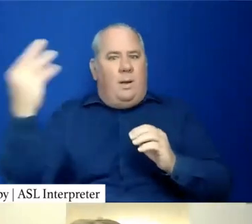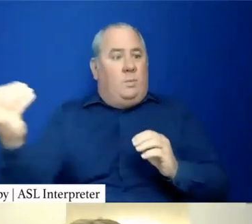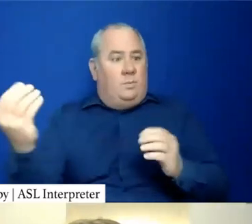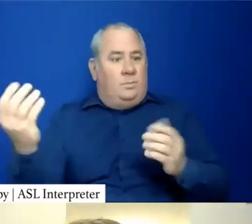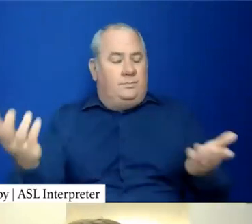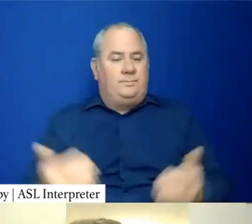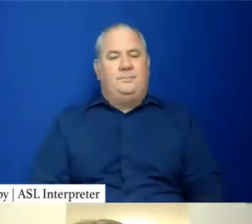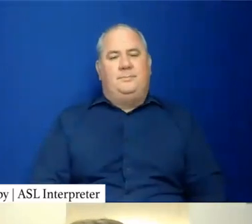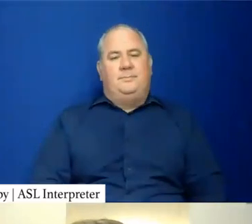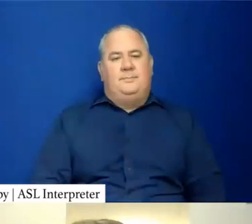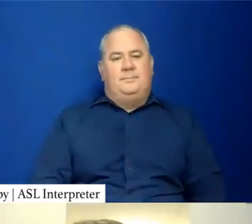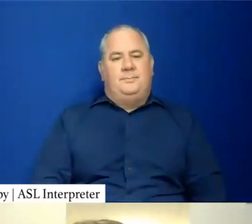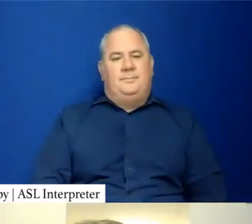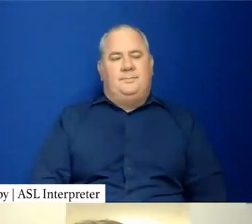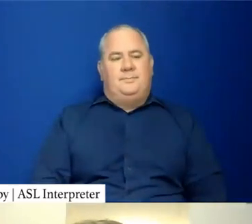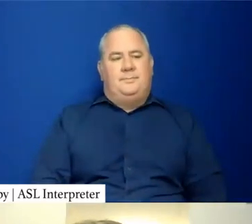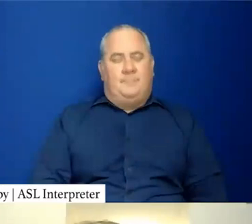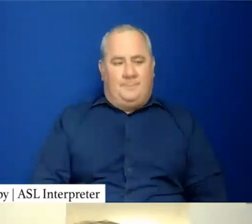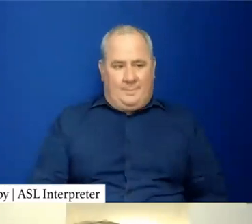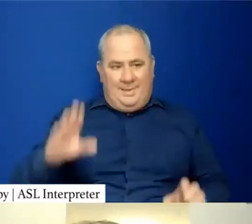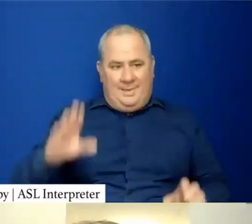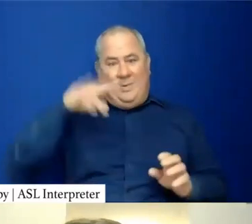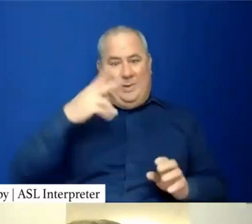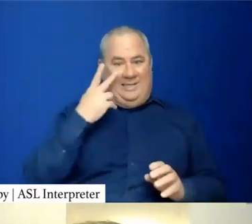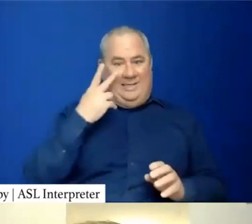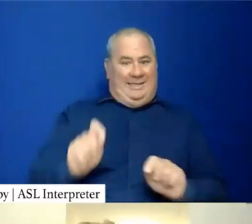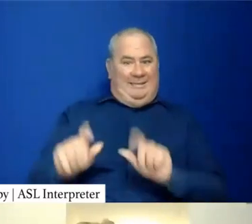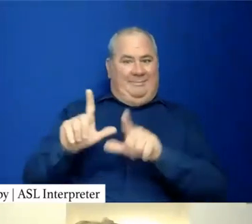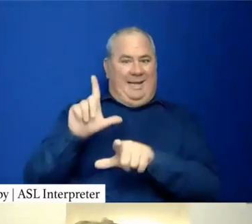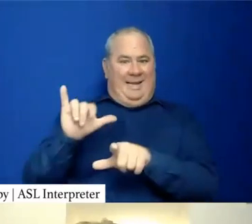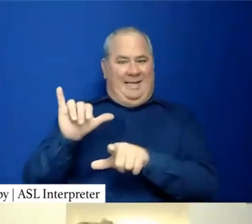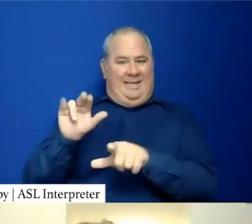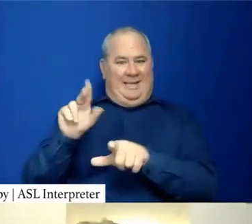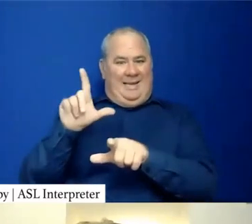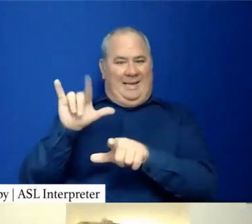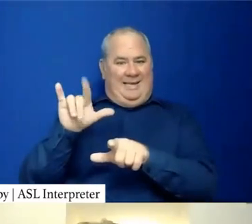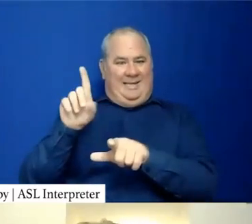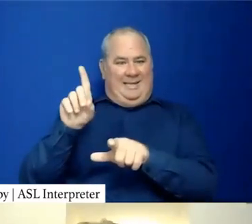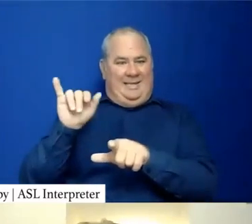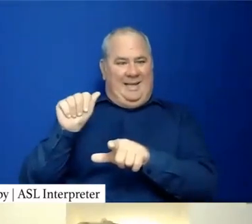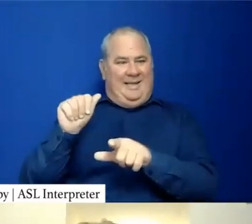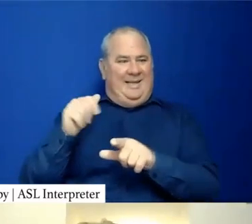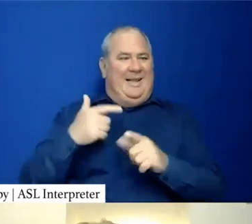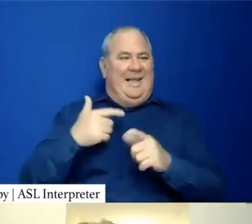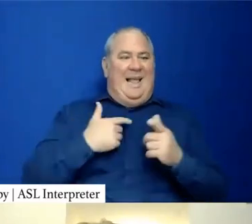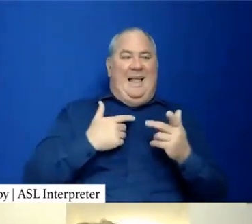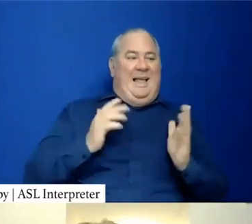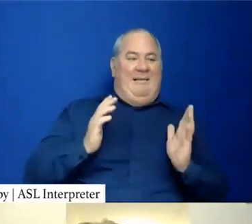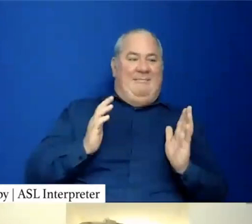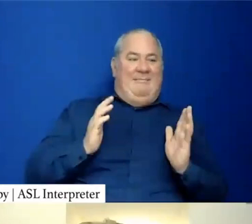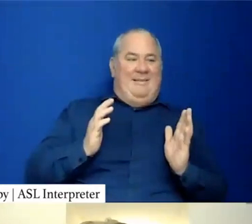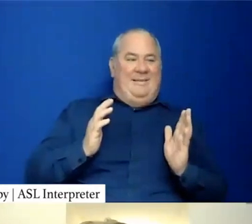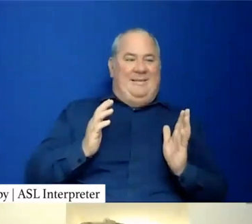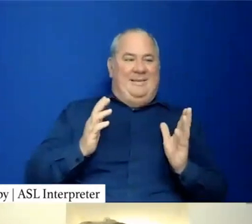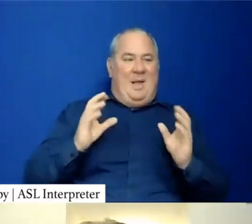I see Lydia's coming back on camera, which probably means we're wrapping up soon. And I don't have anything, like, pithy to say to